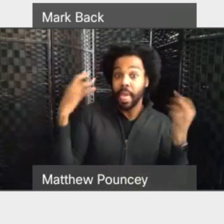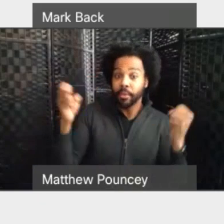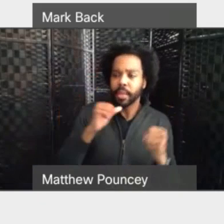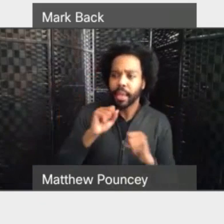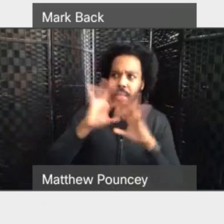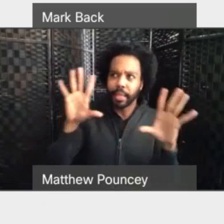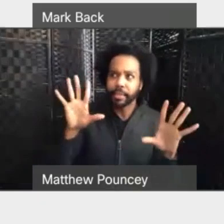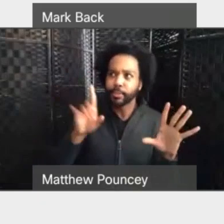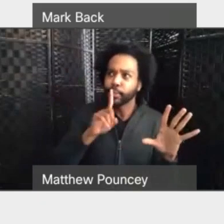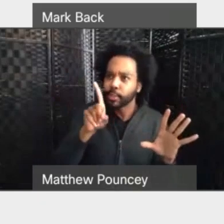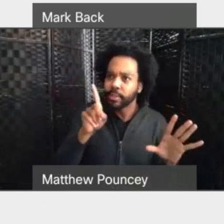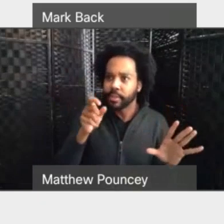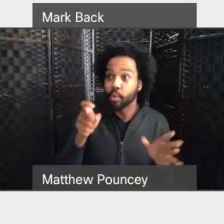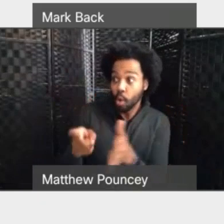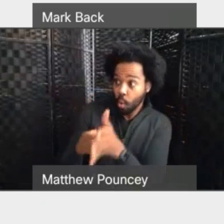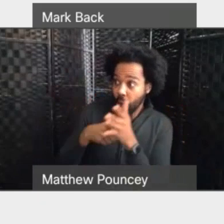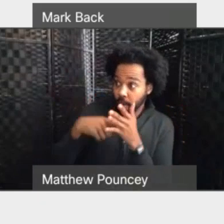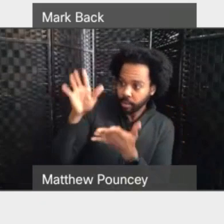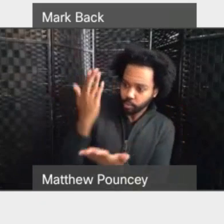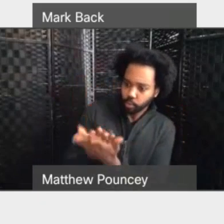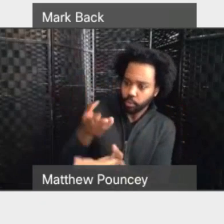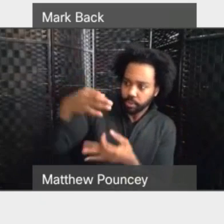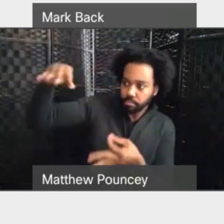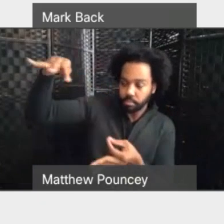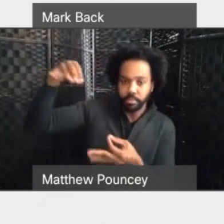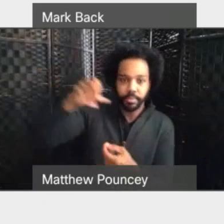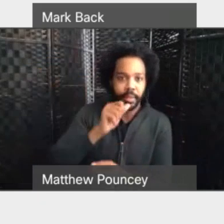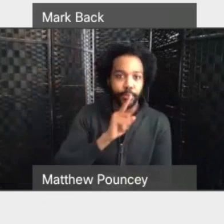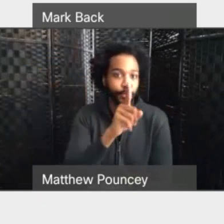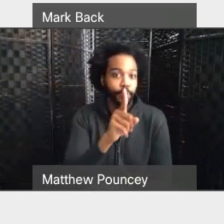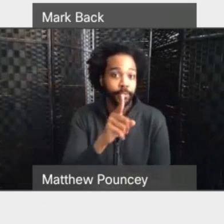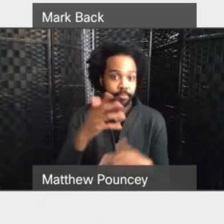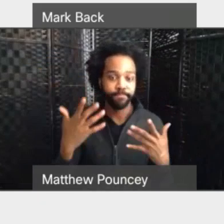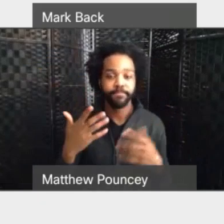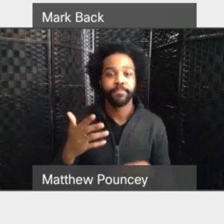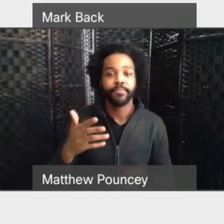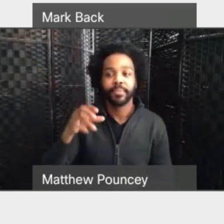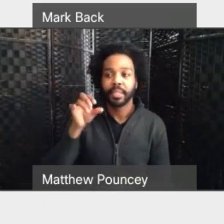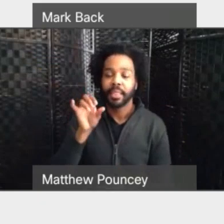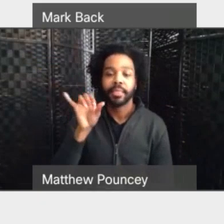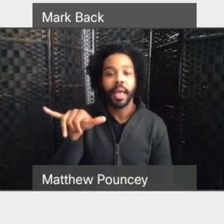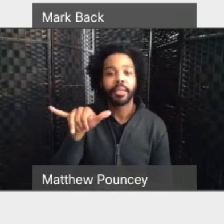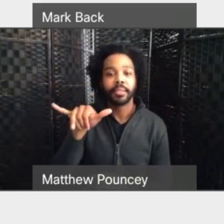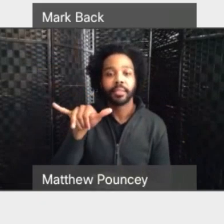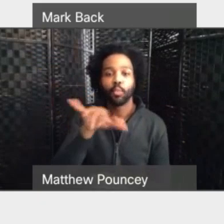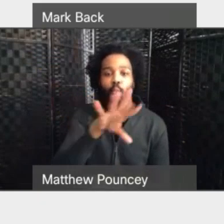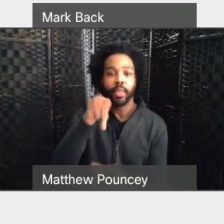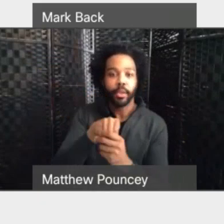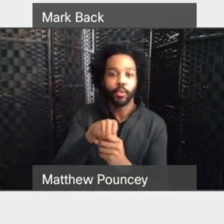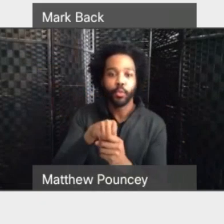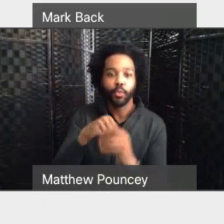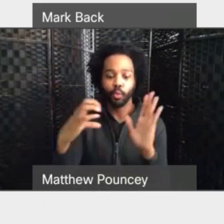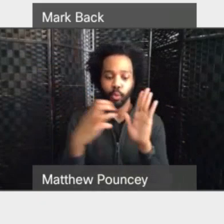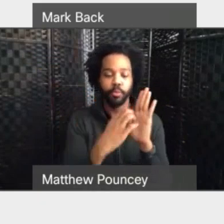documentation would be required at that time. So that is in group 1C, I